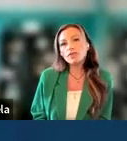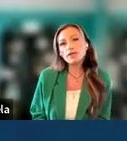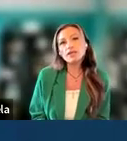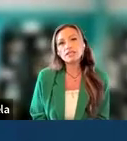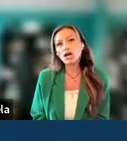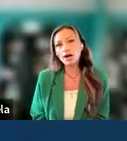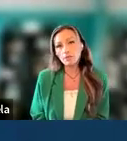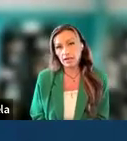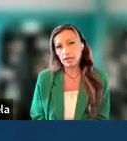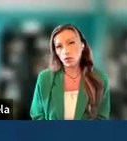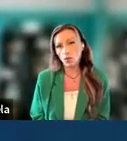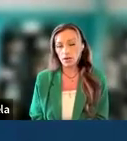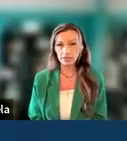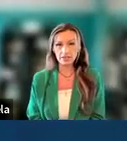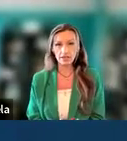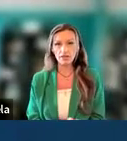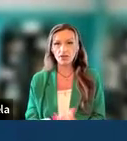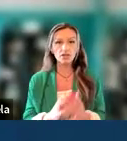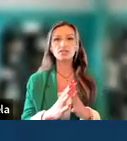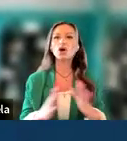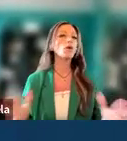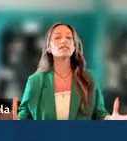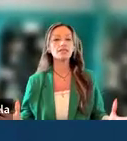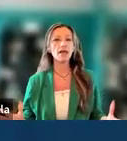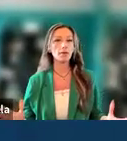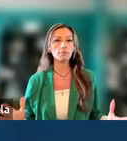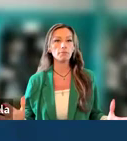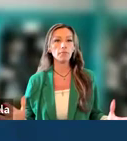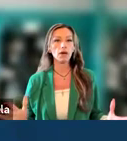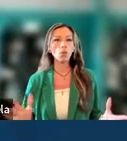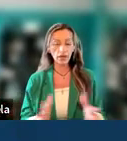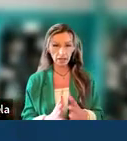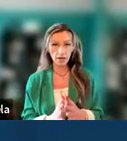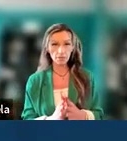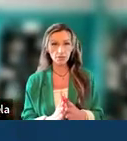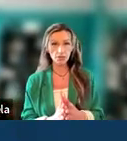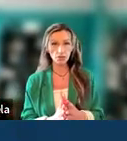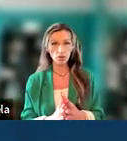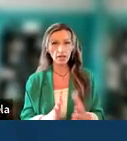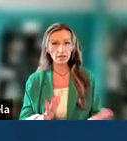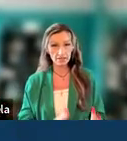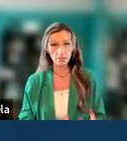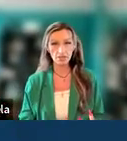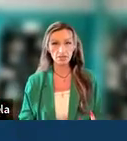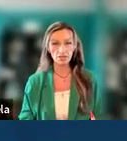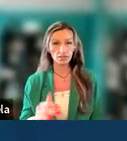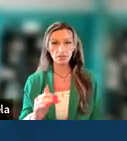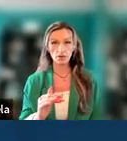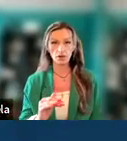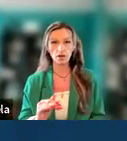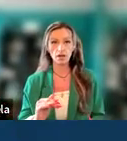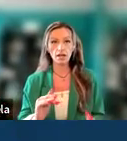But one thing that it taught me was there is no us and them when it comes to substance